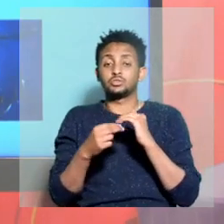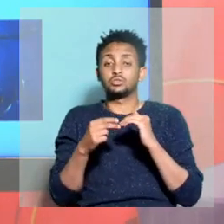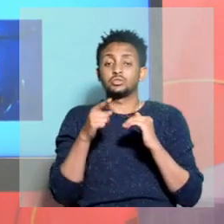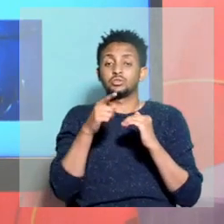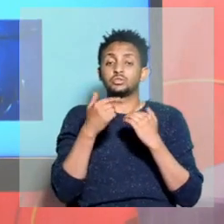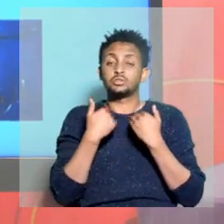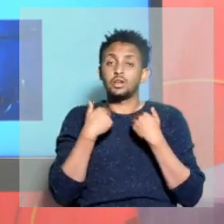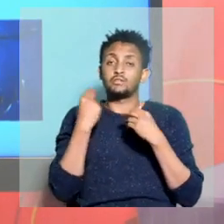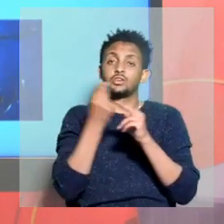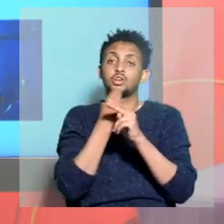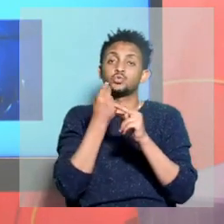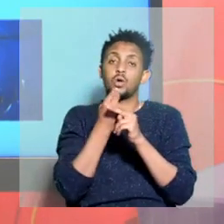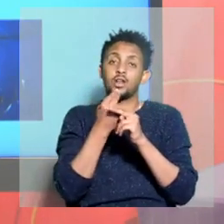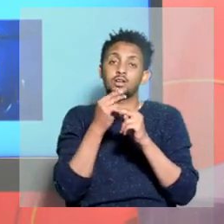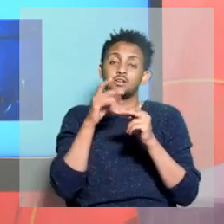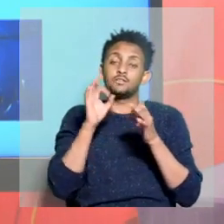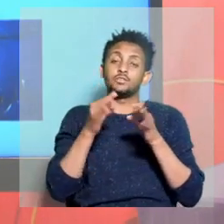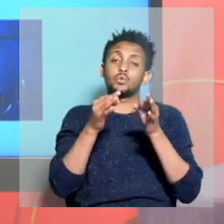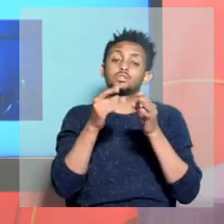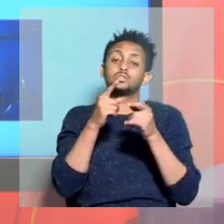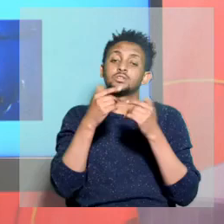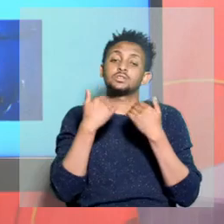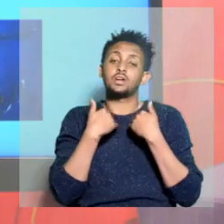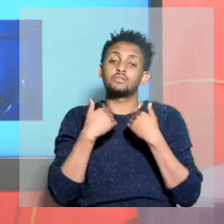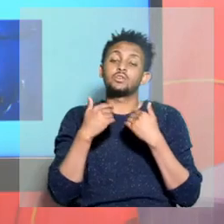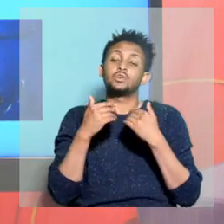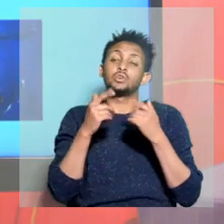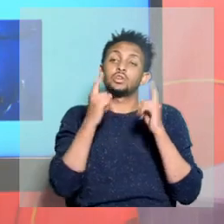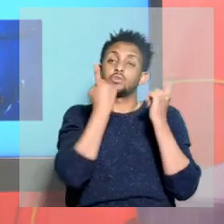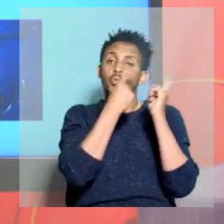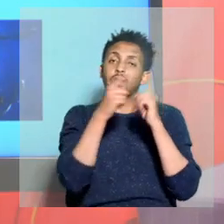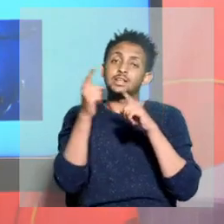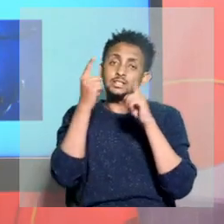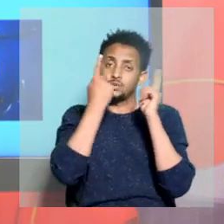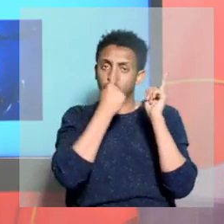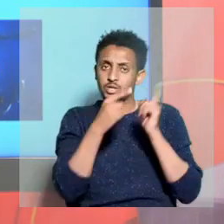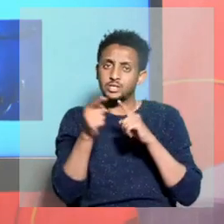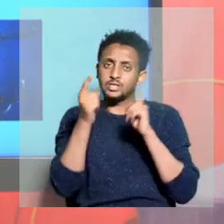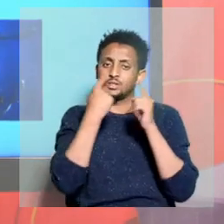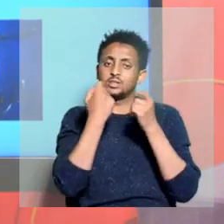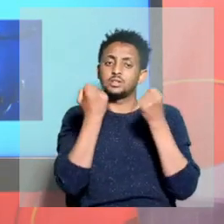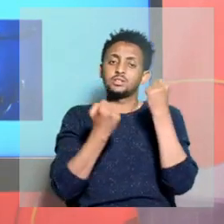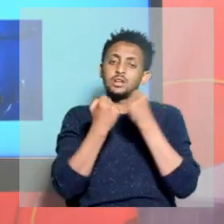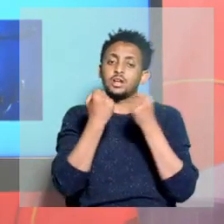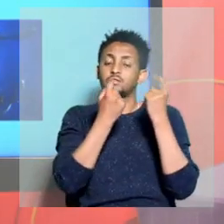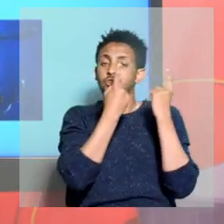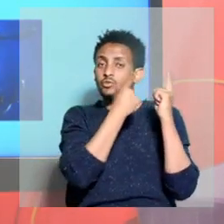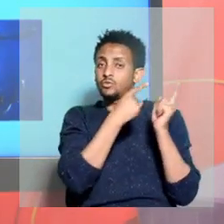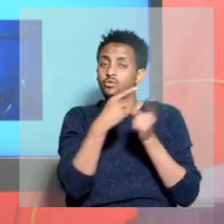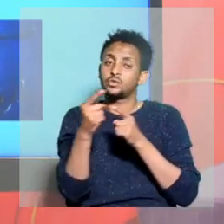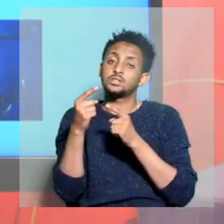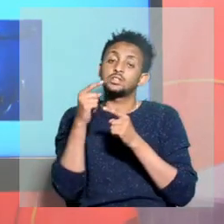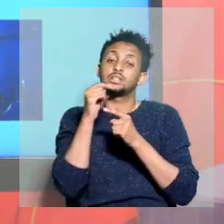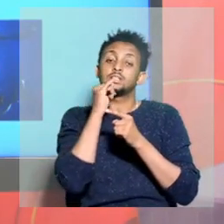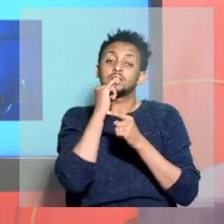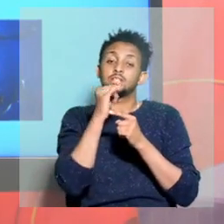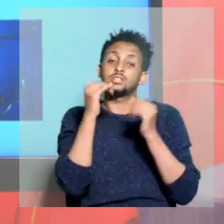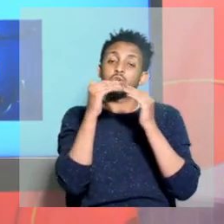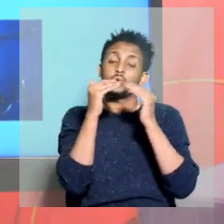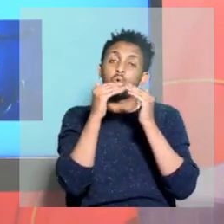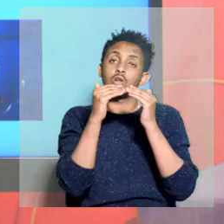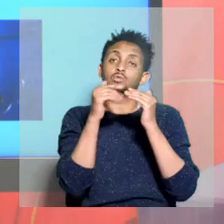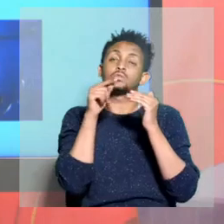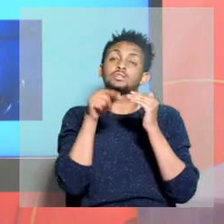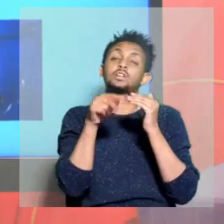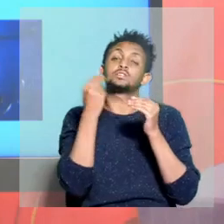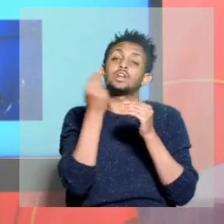with its own natural frequency, but suddenly the wind is there. The driving frequency of the wind is equals to